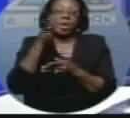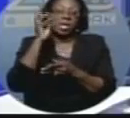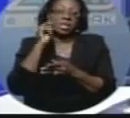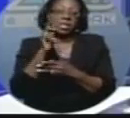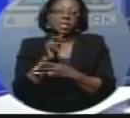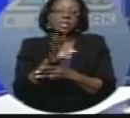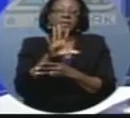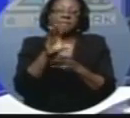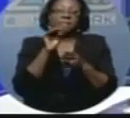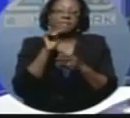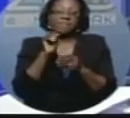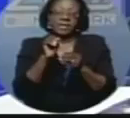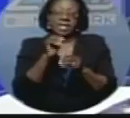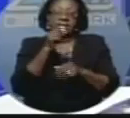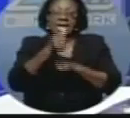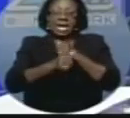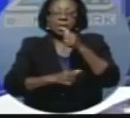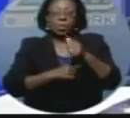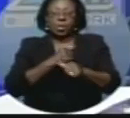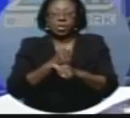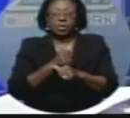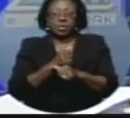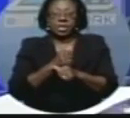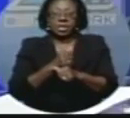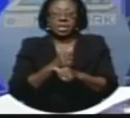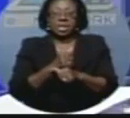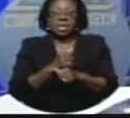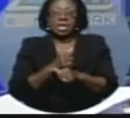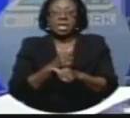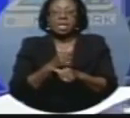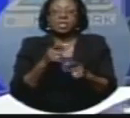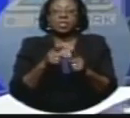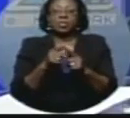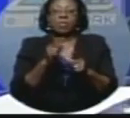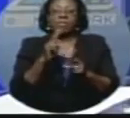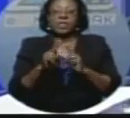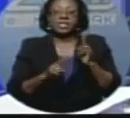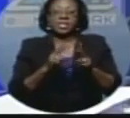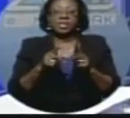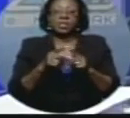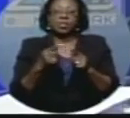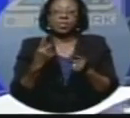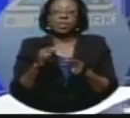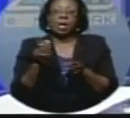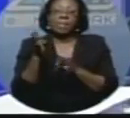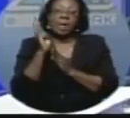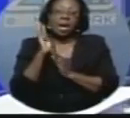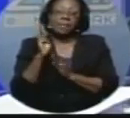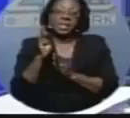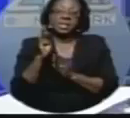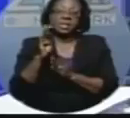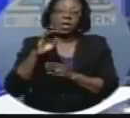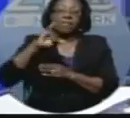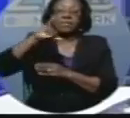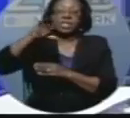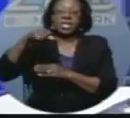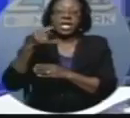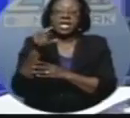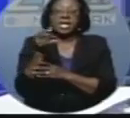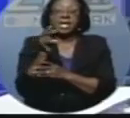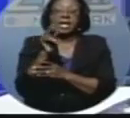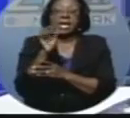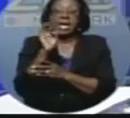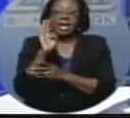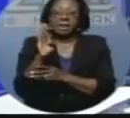former President of the United States, the late John F. Kennedy's visit to the Bahamas. To mark the milestone, a plaque was unveiled yesterday.